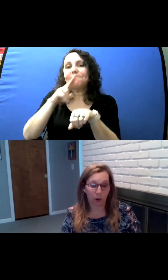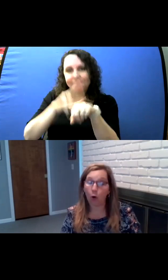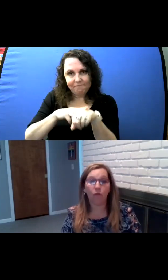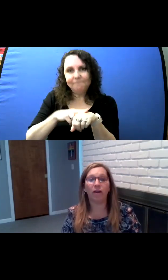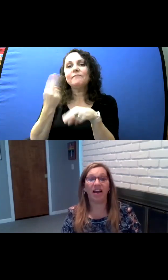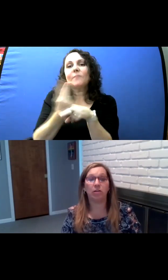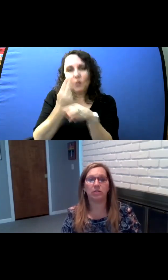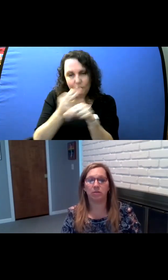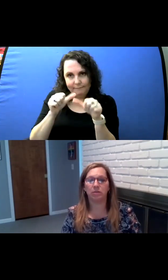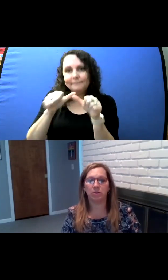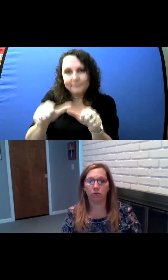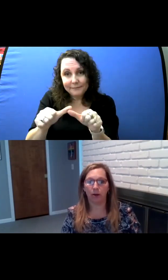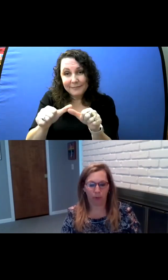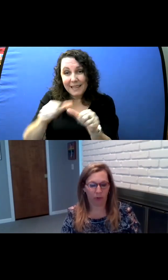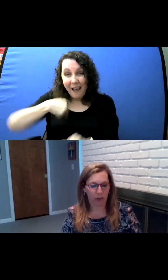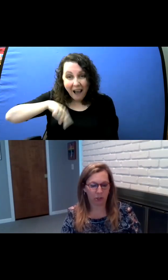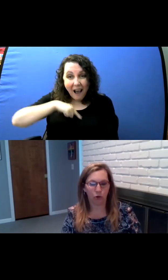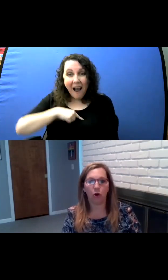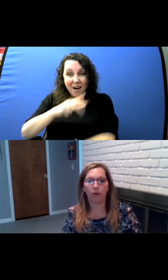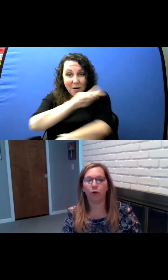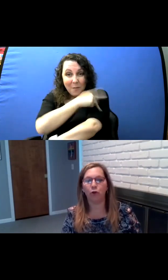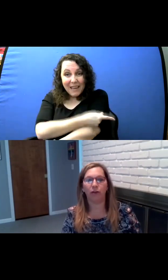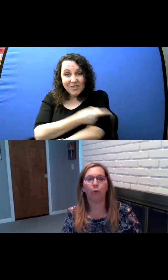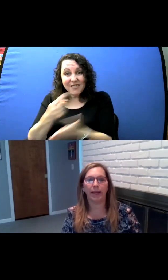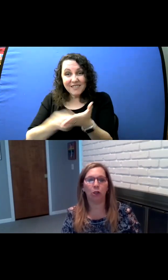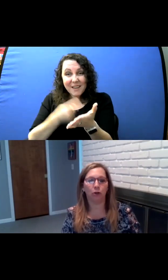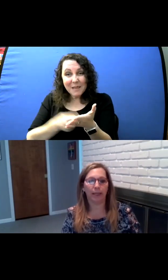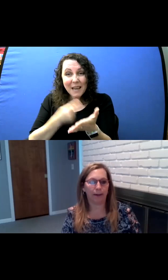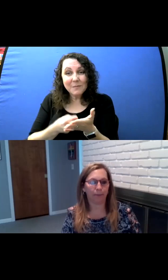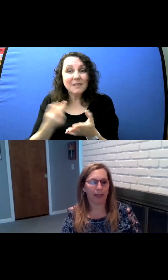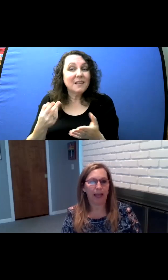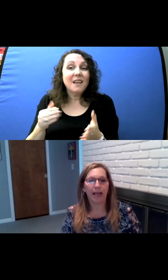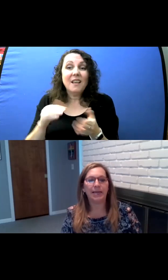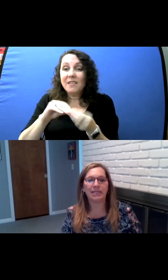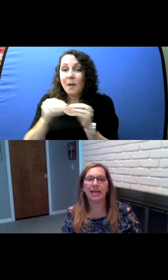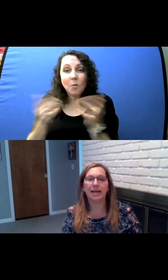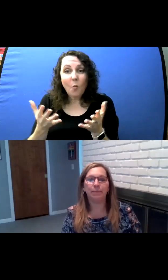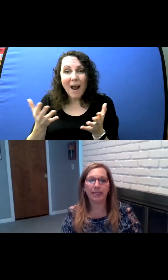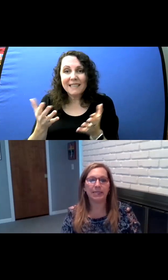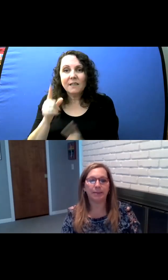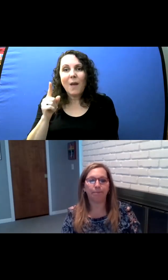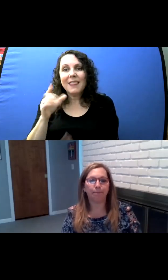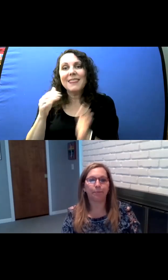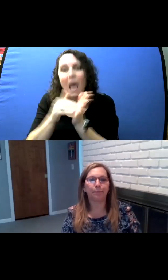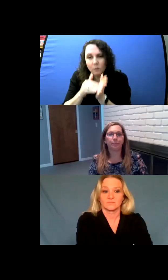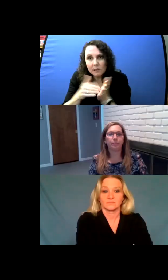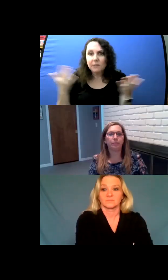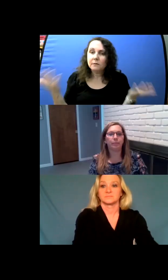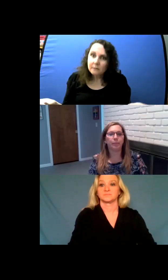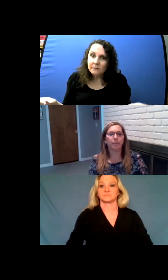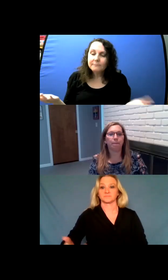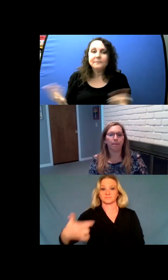many of them are over 1,000 is their number. So you know that they're using regularly. Next slide, please.